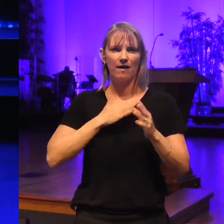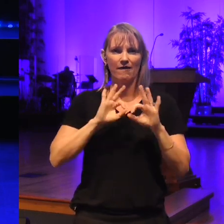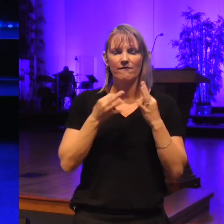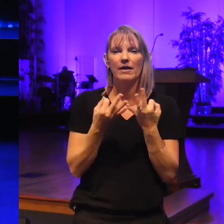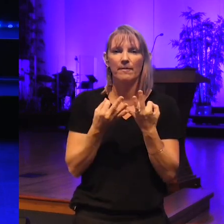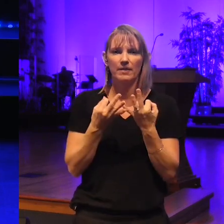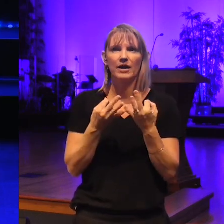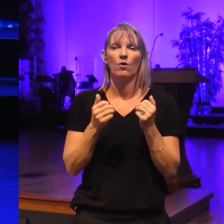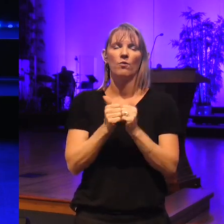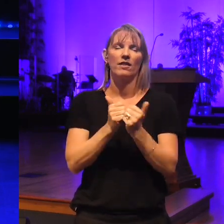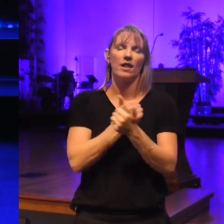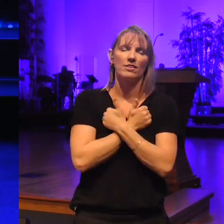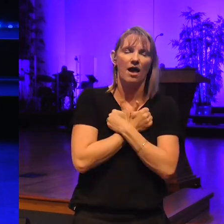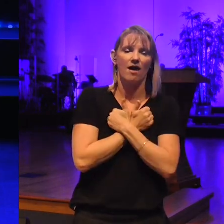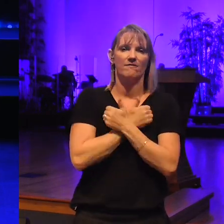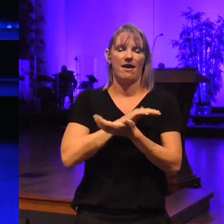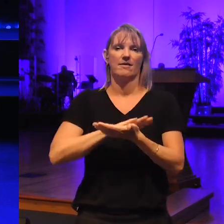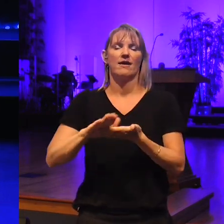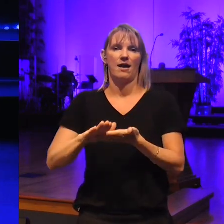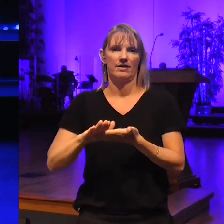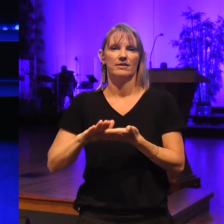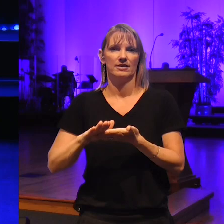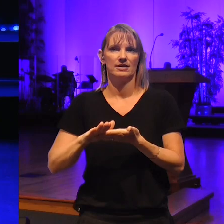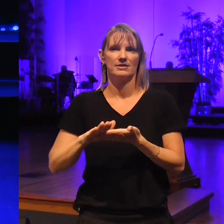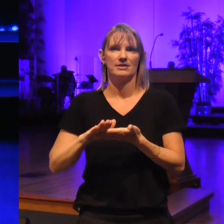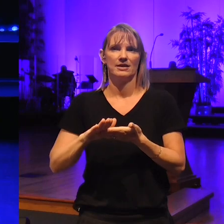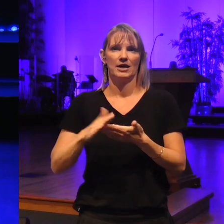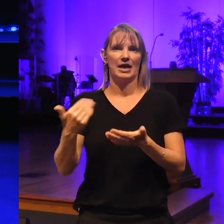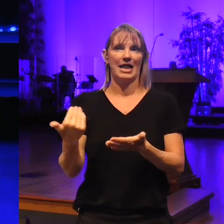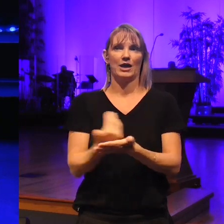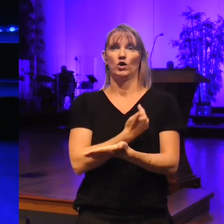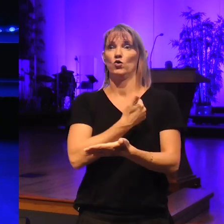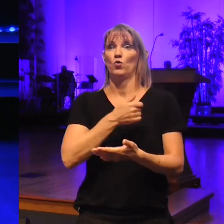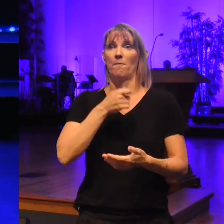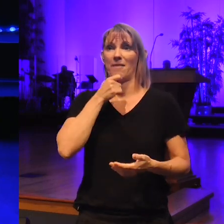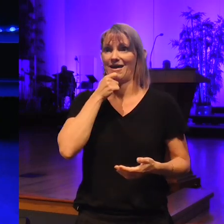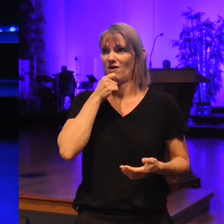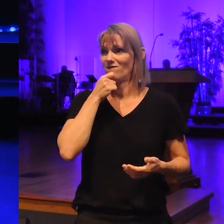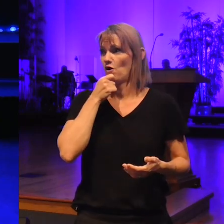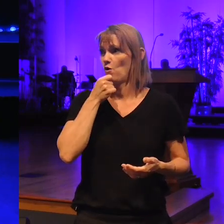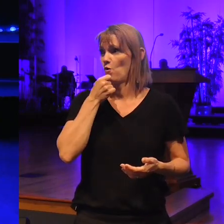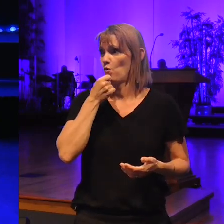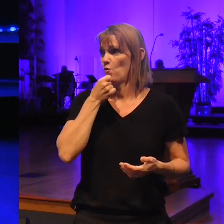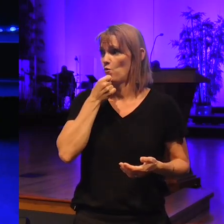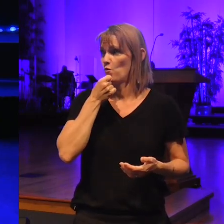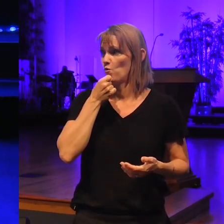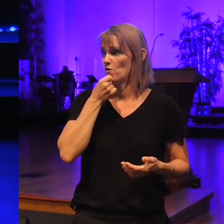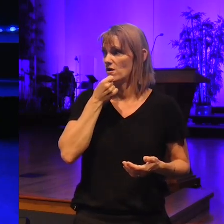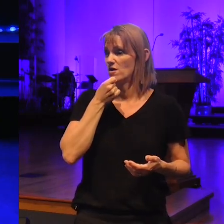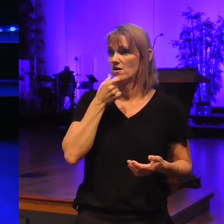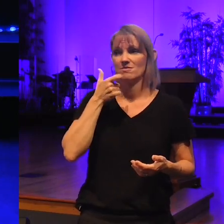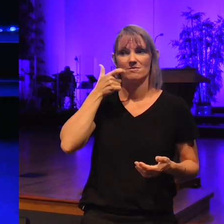family with love and kindness. And a new microphone.